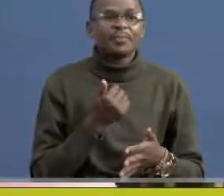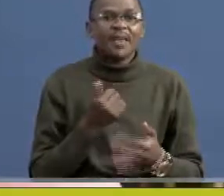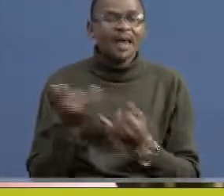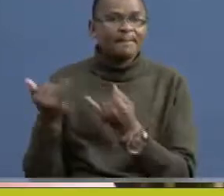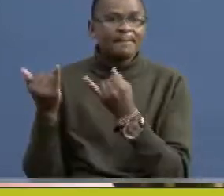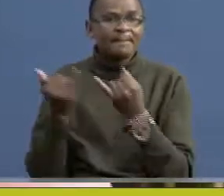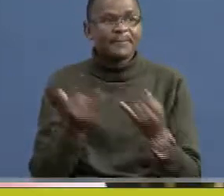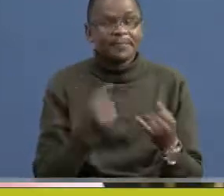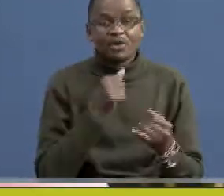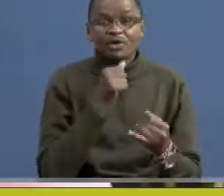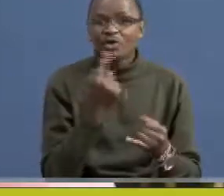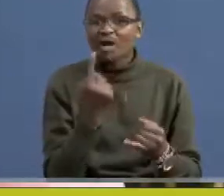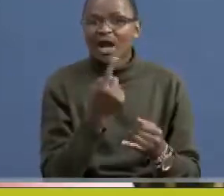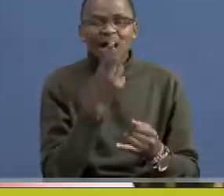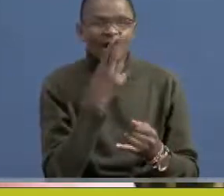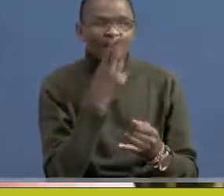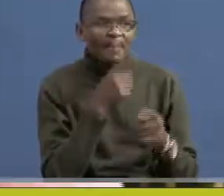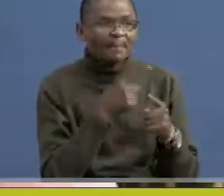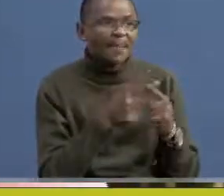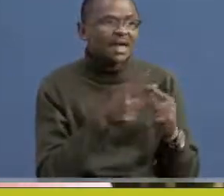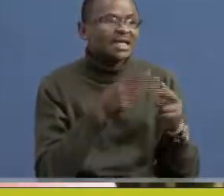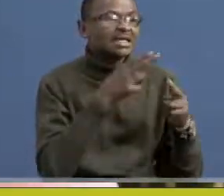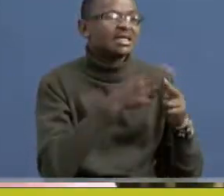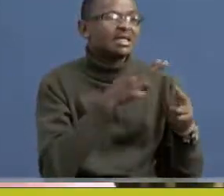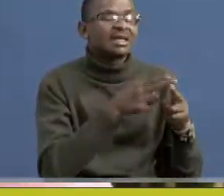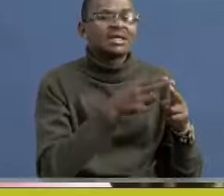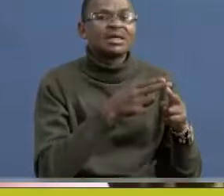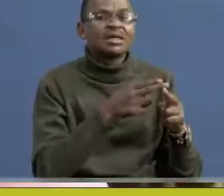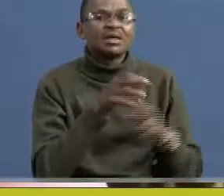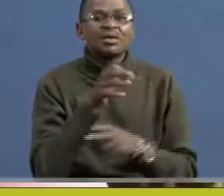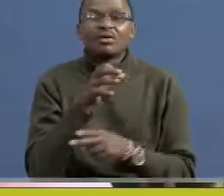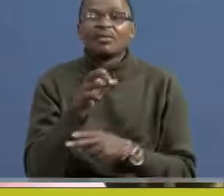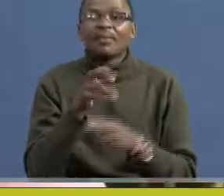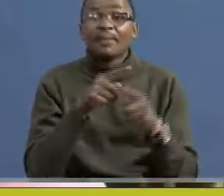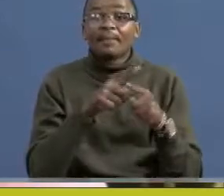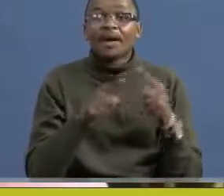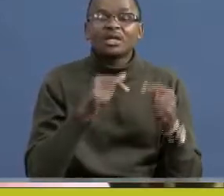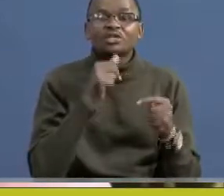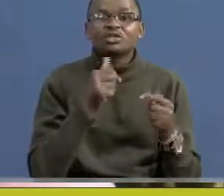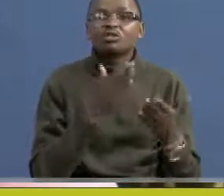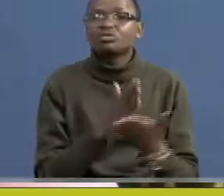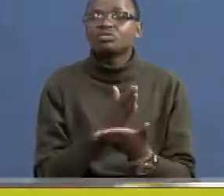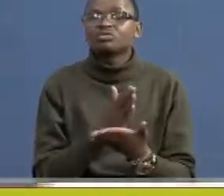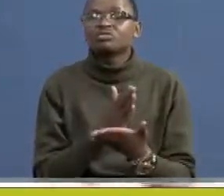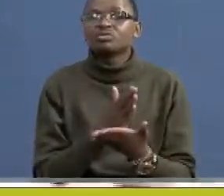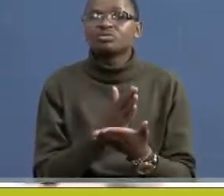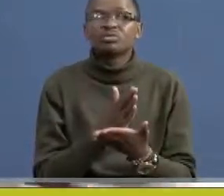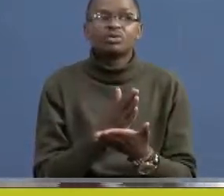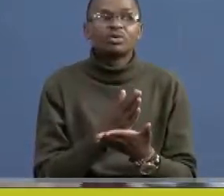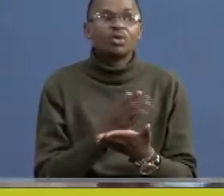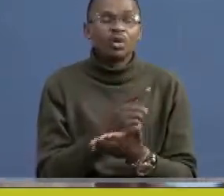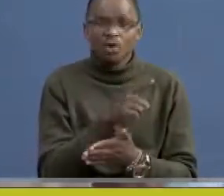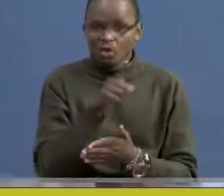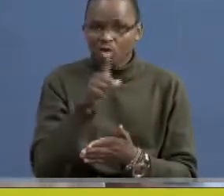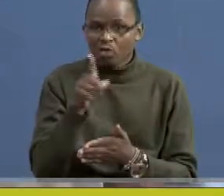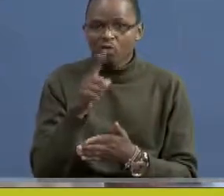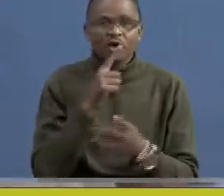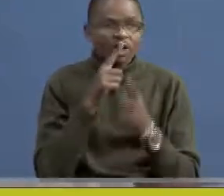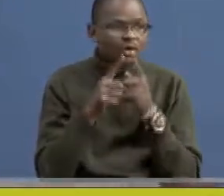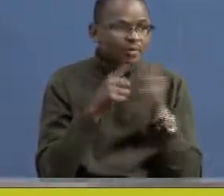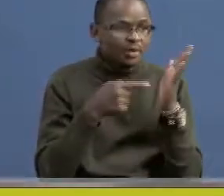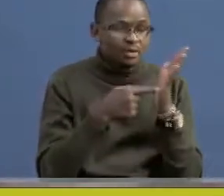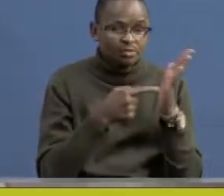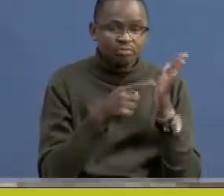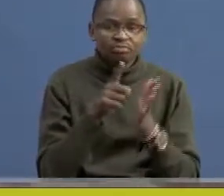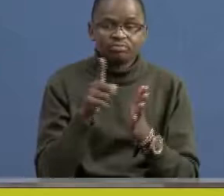introduced not as tobacco products, but in the name of a quit aid or, but it's not true. Wote hawa wanaongelea teknolojia